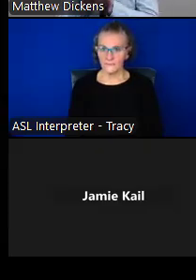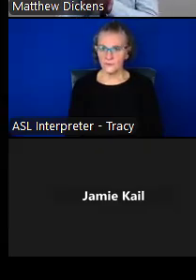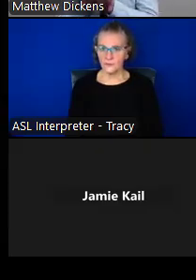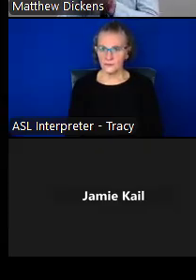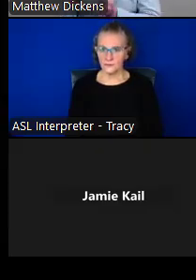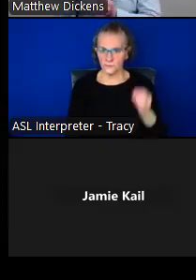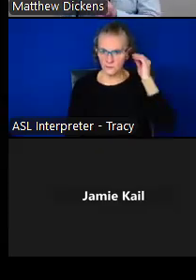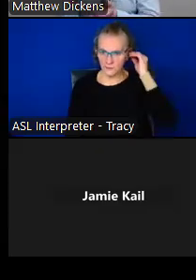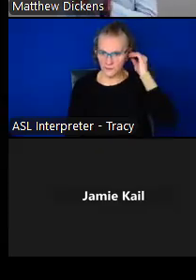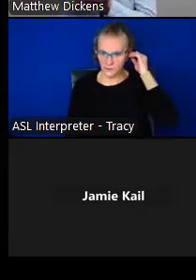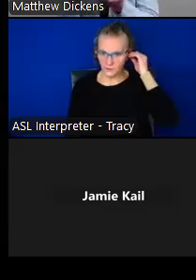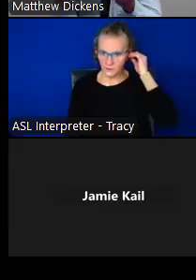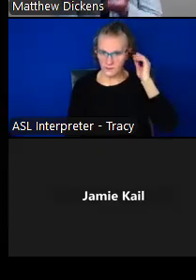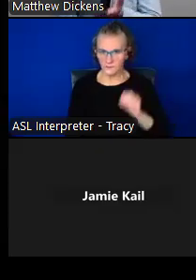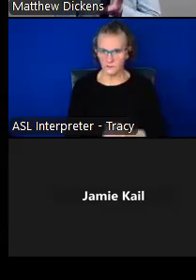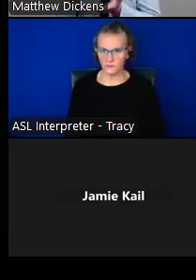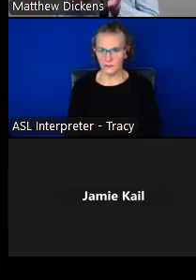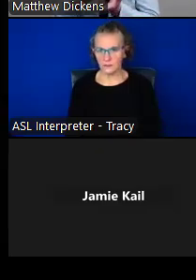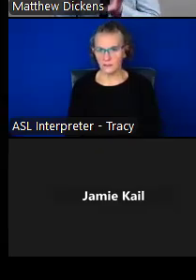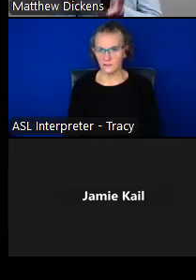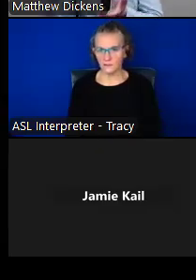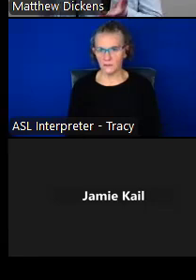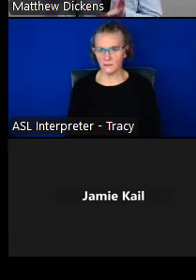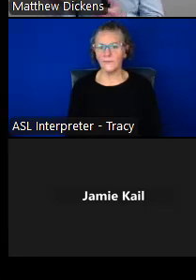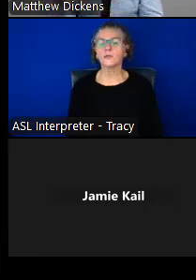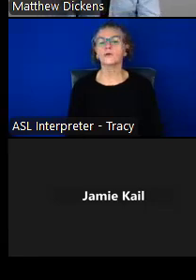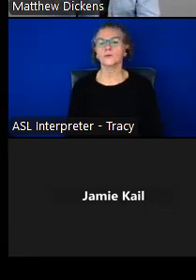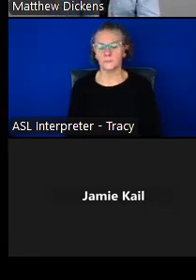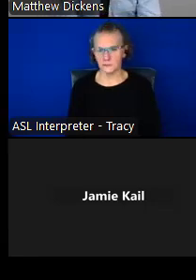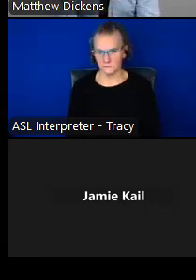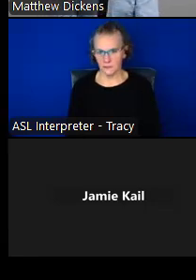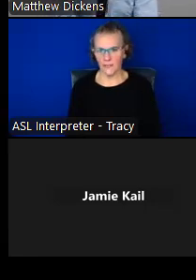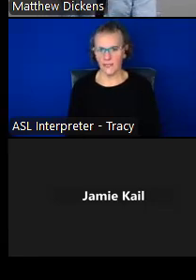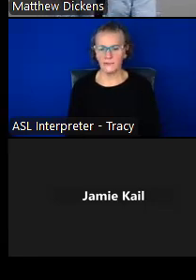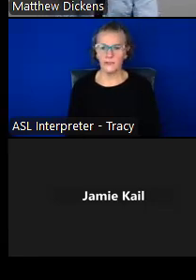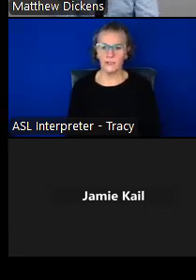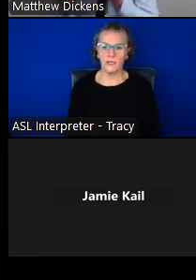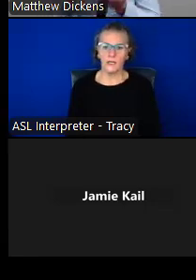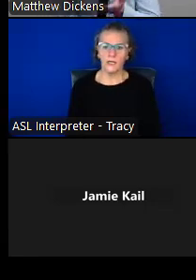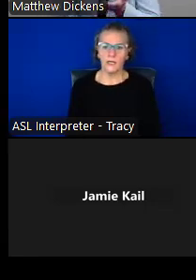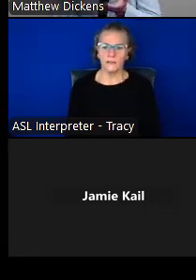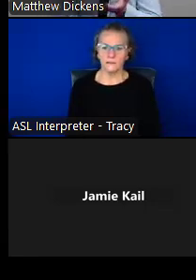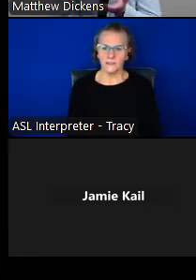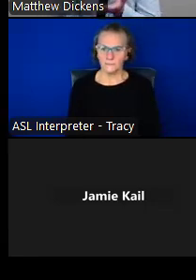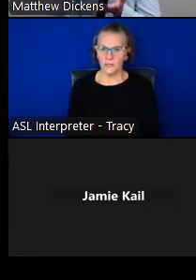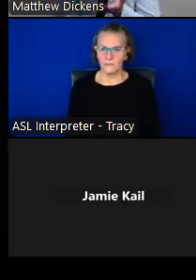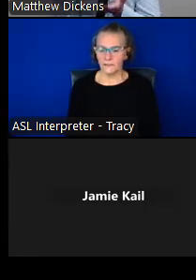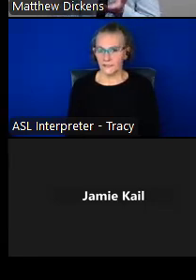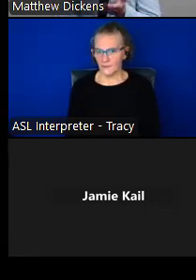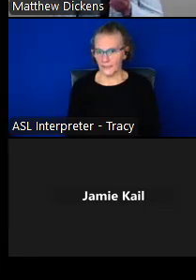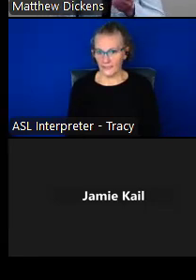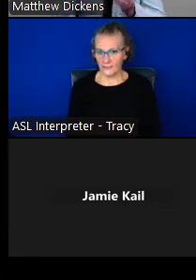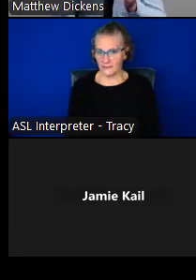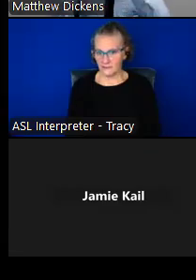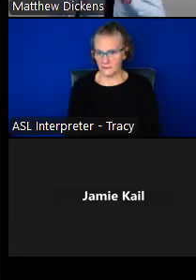I see a few questions related to disability medical equipment, and that's probably a